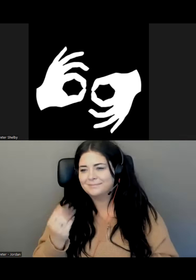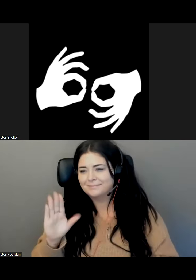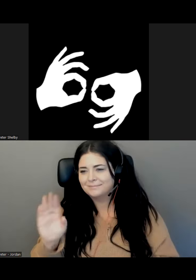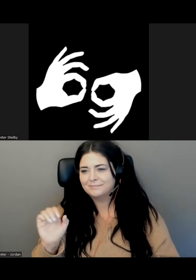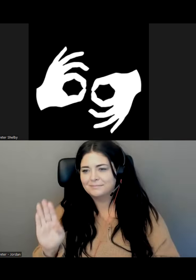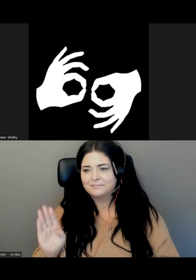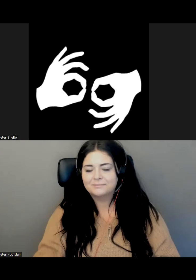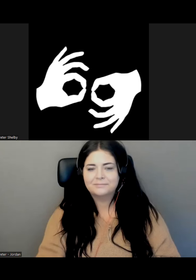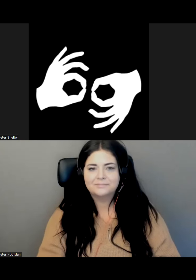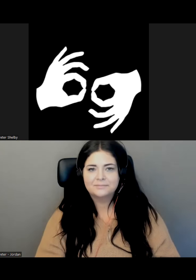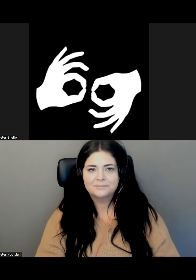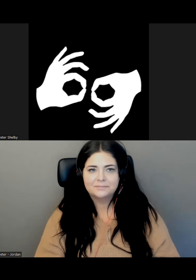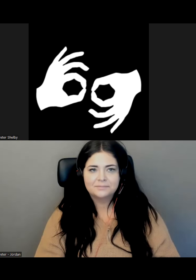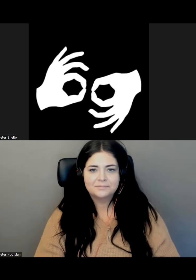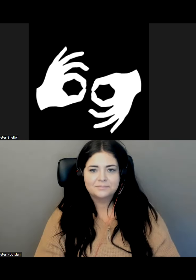welcome.